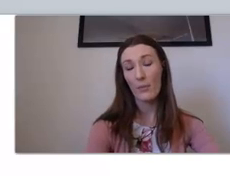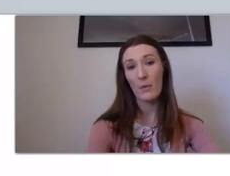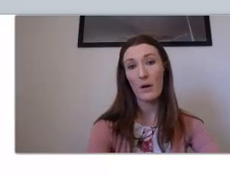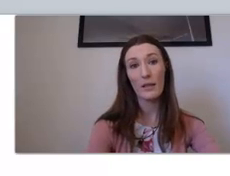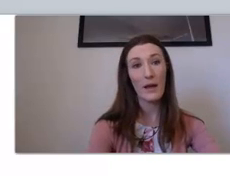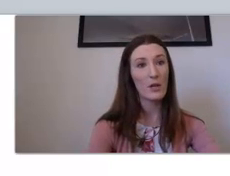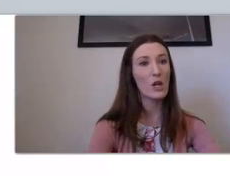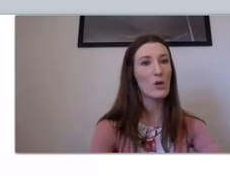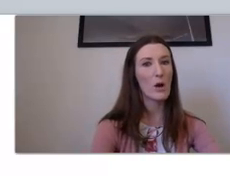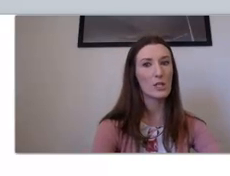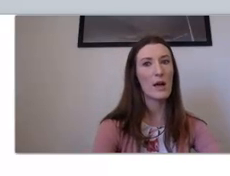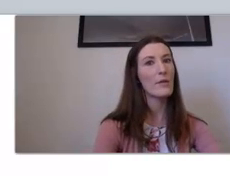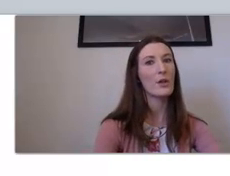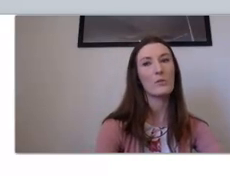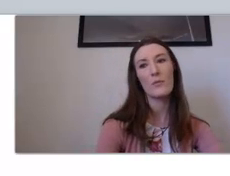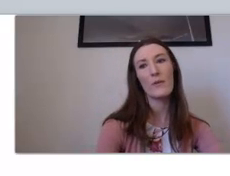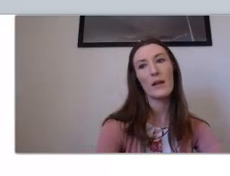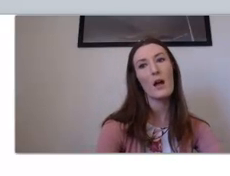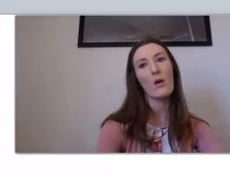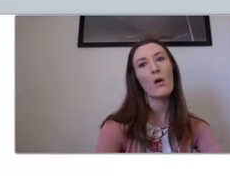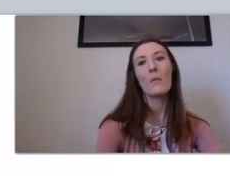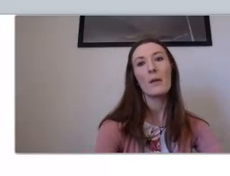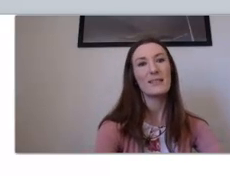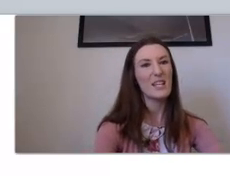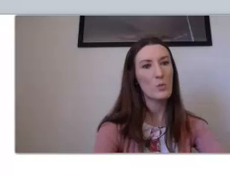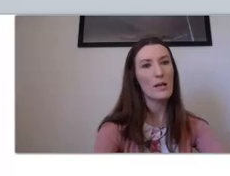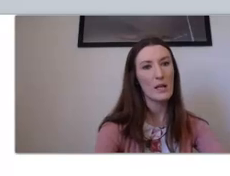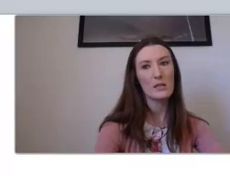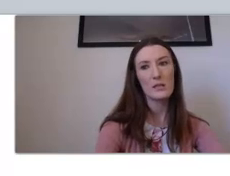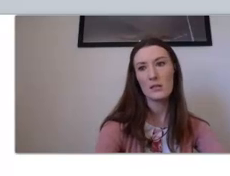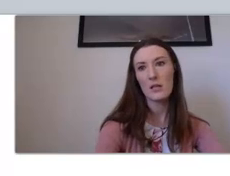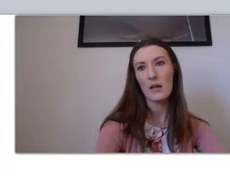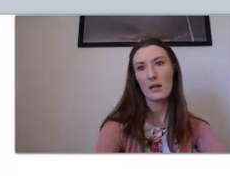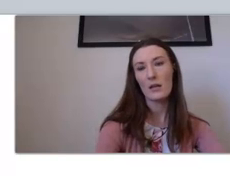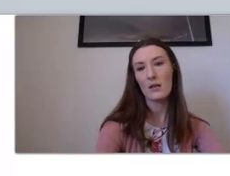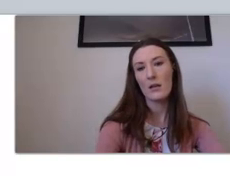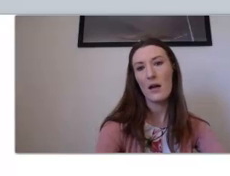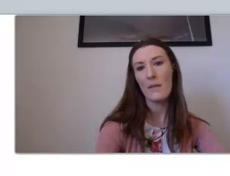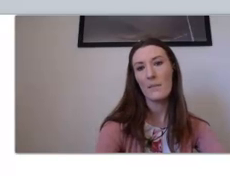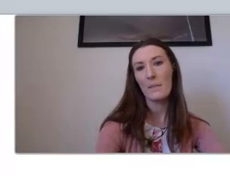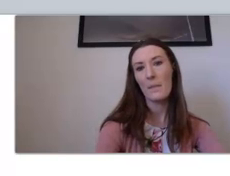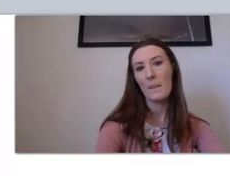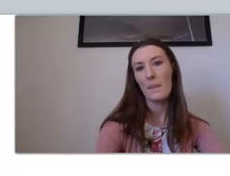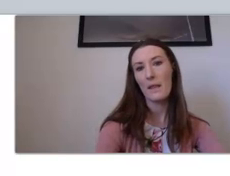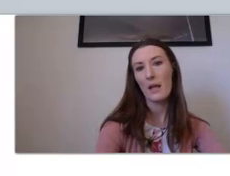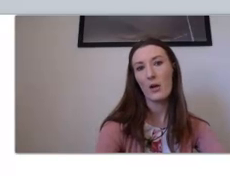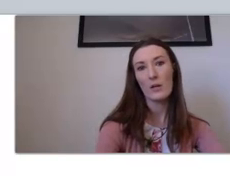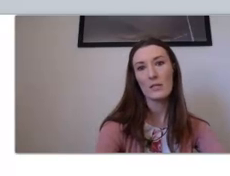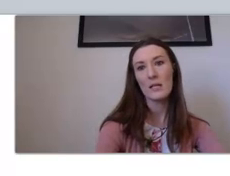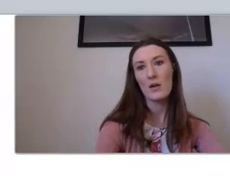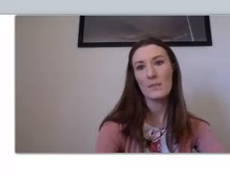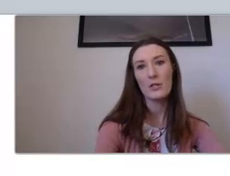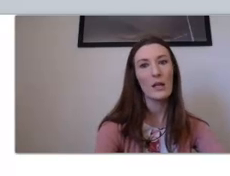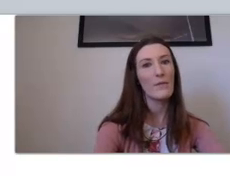1 through 11, you watch that other YouTube video because each one is done in